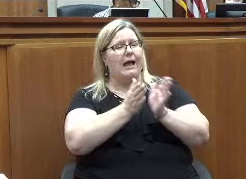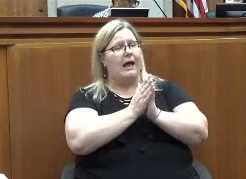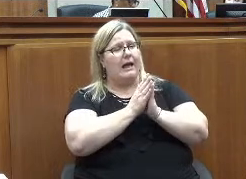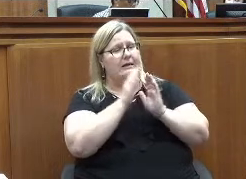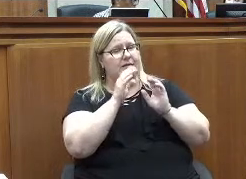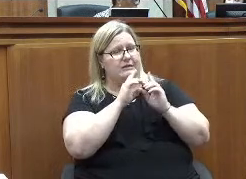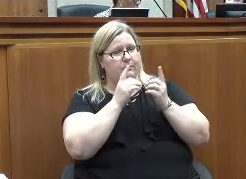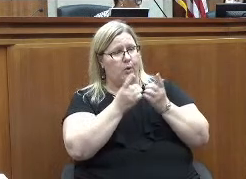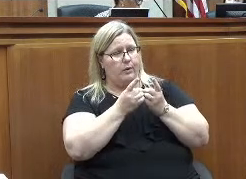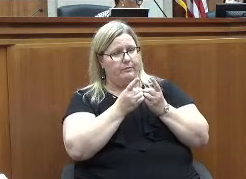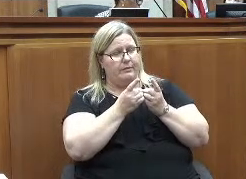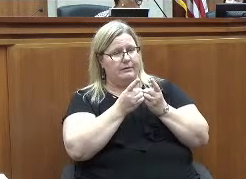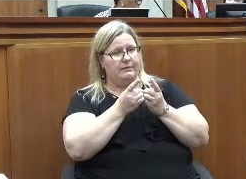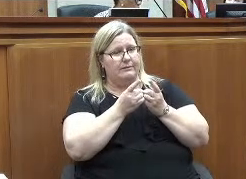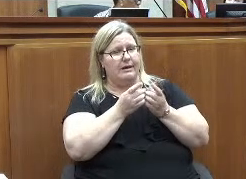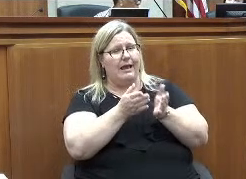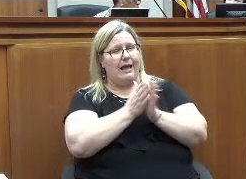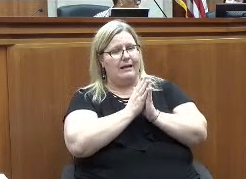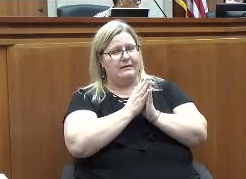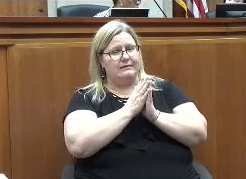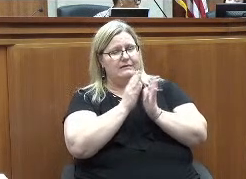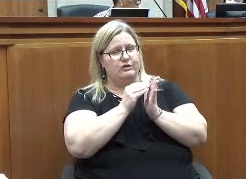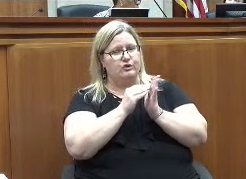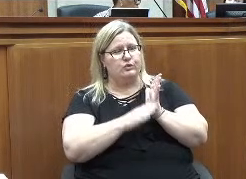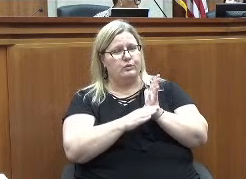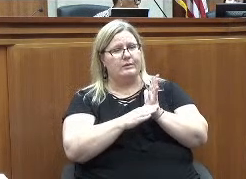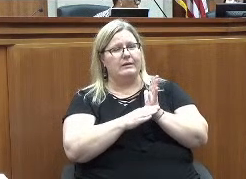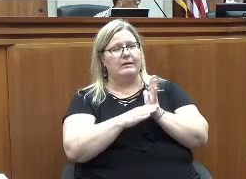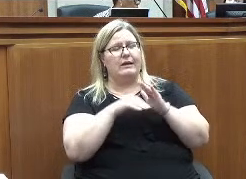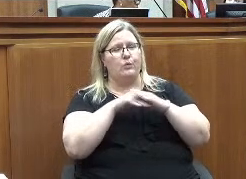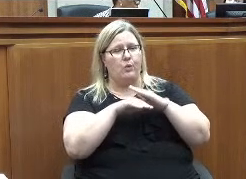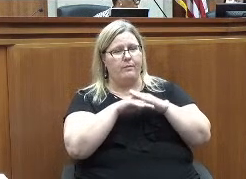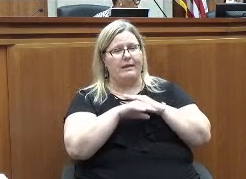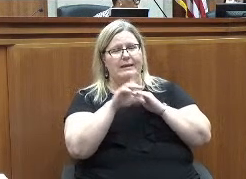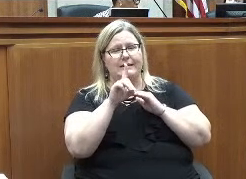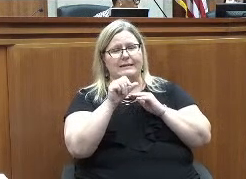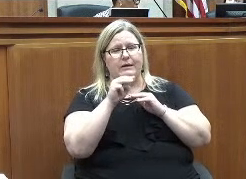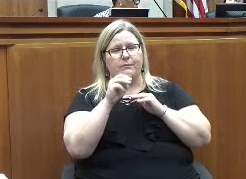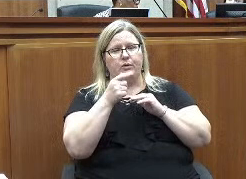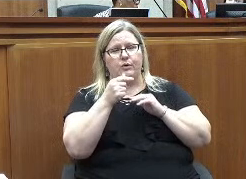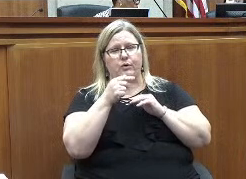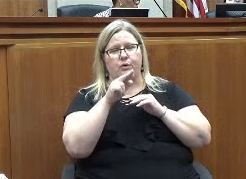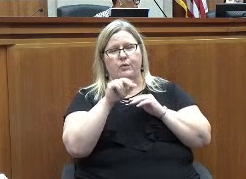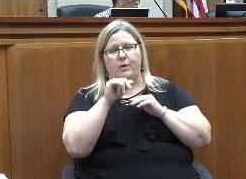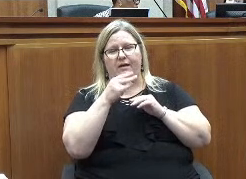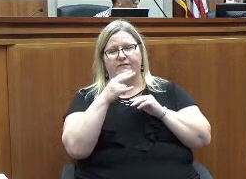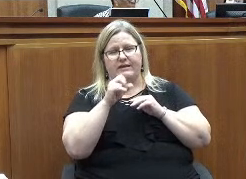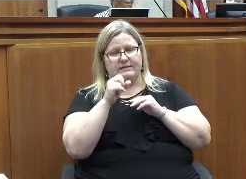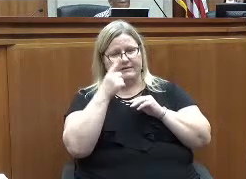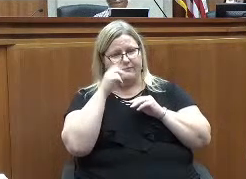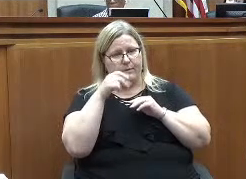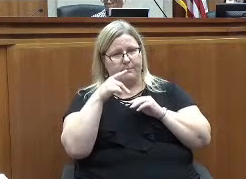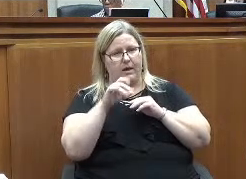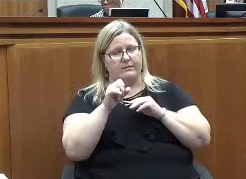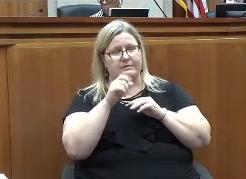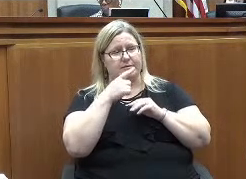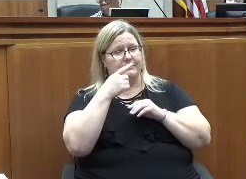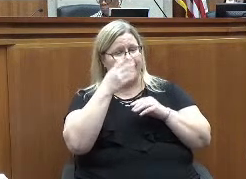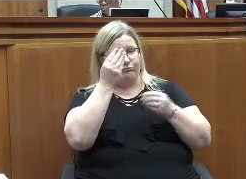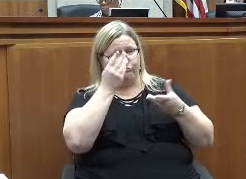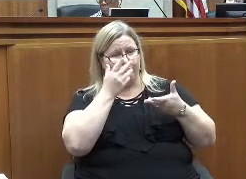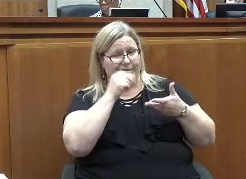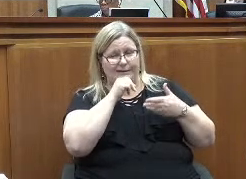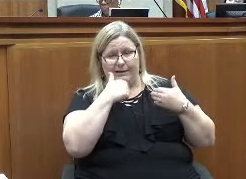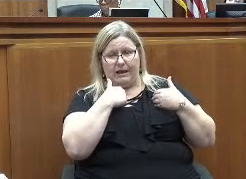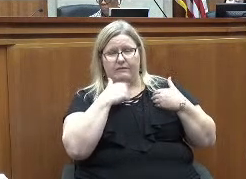student enrollment and demographics of pods and was told that they did not have it. And so I had to file a Freedom of